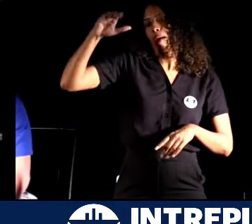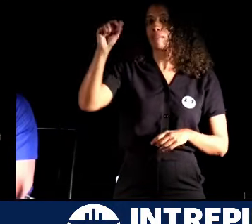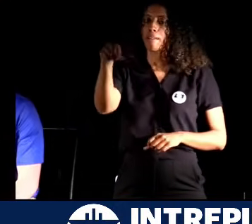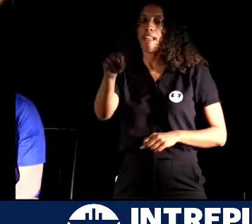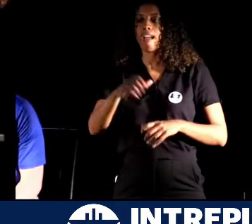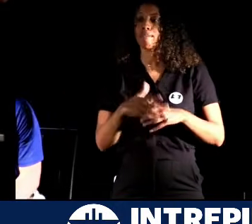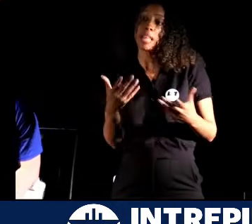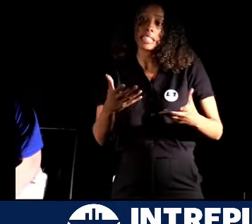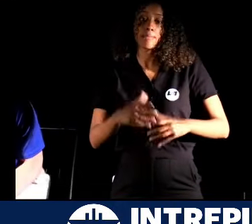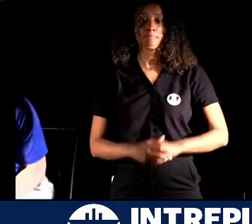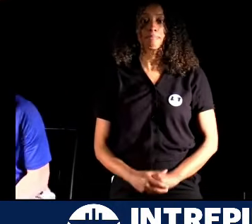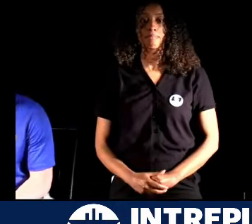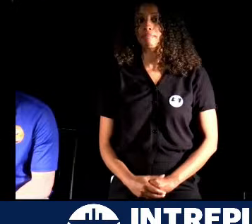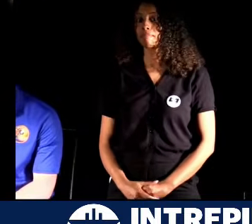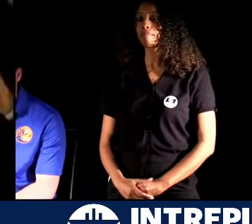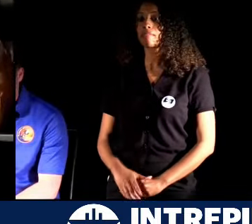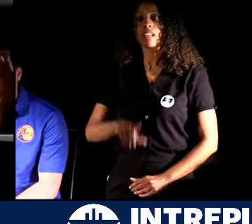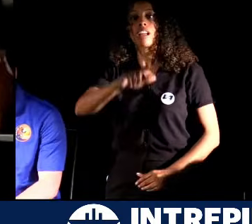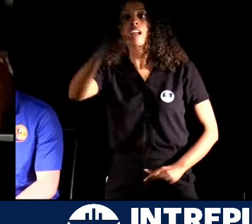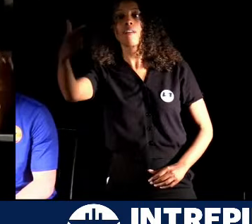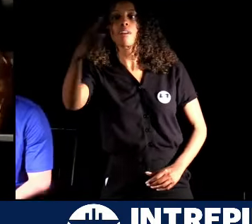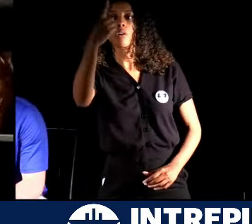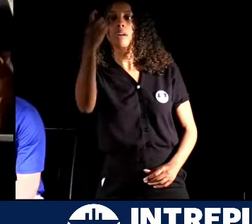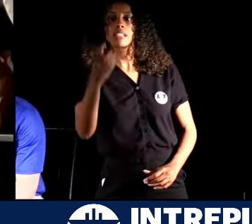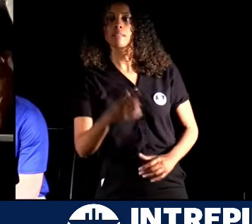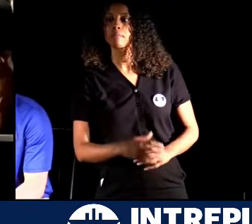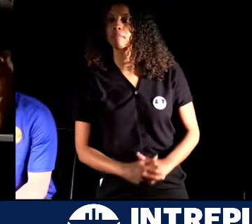yeah. All right, over here there was a question.